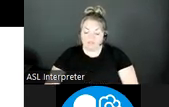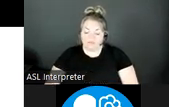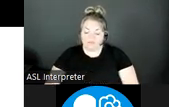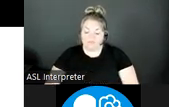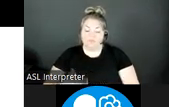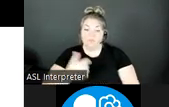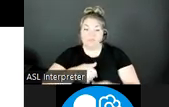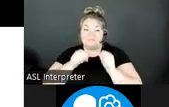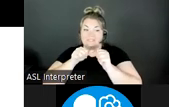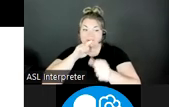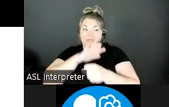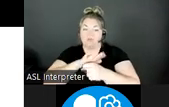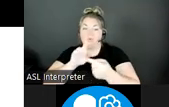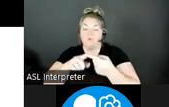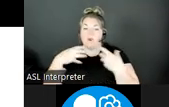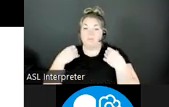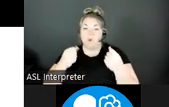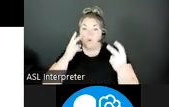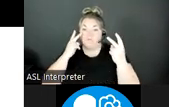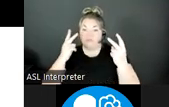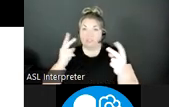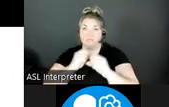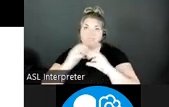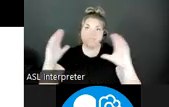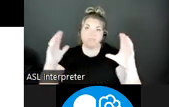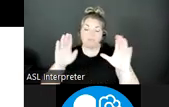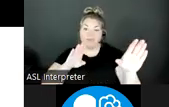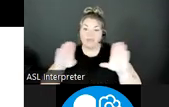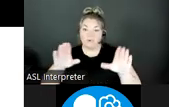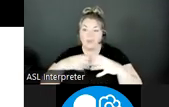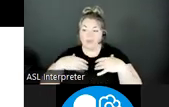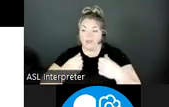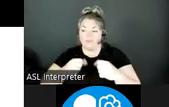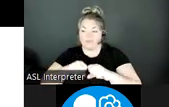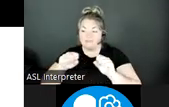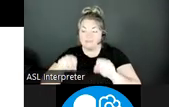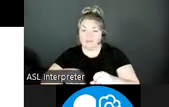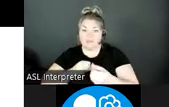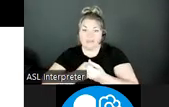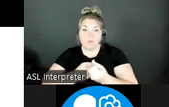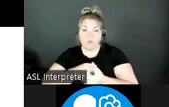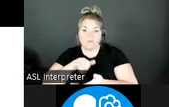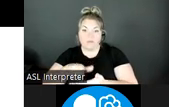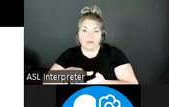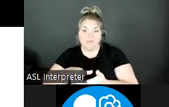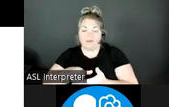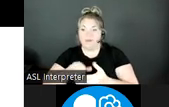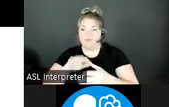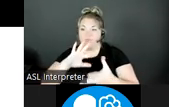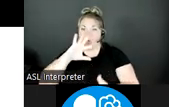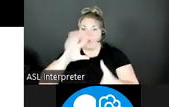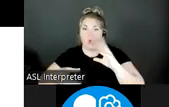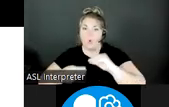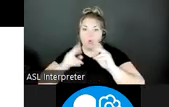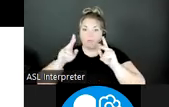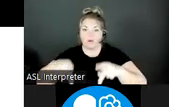that bold vision of behavioral health and a system that supports that, and whole person health